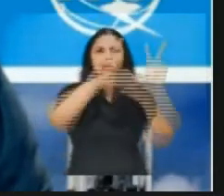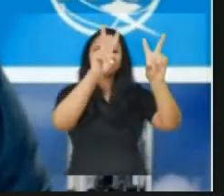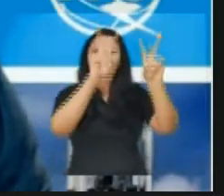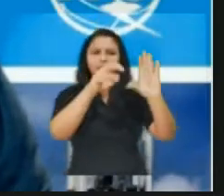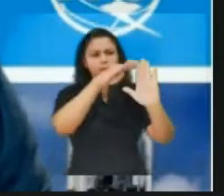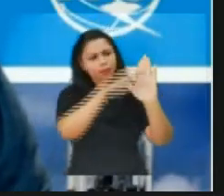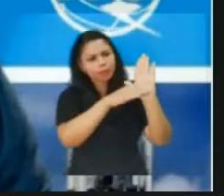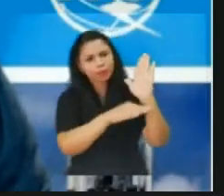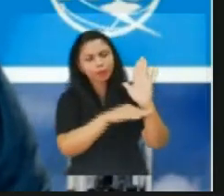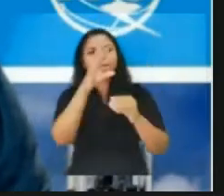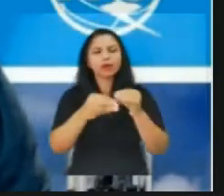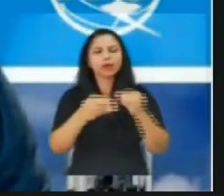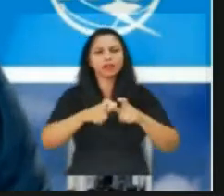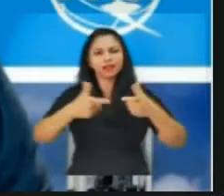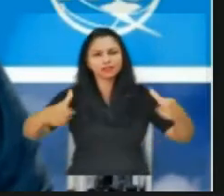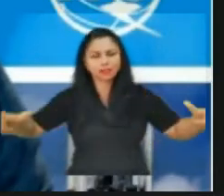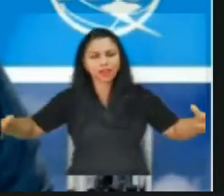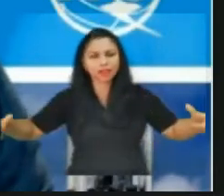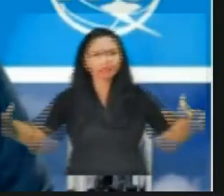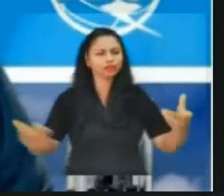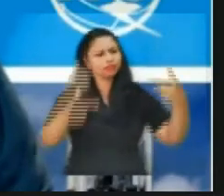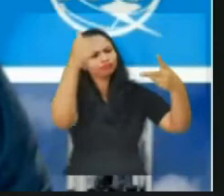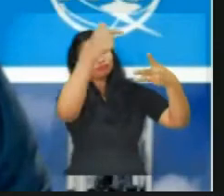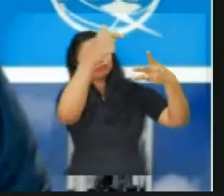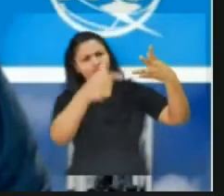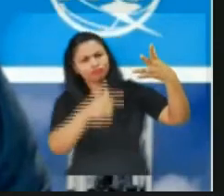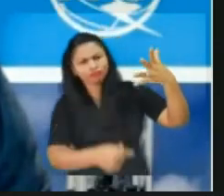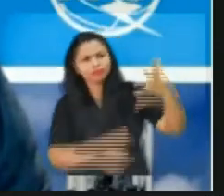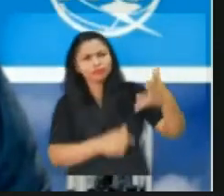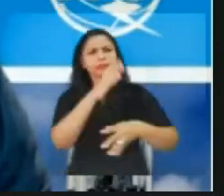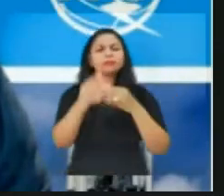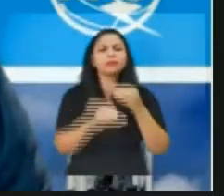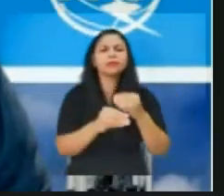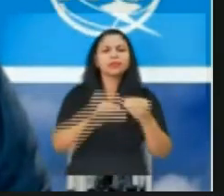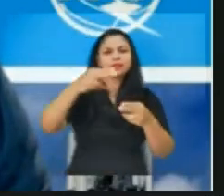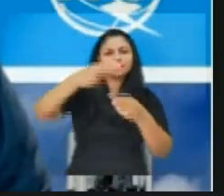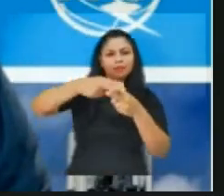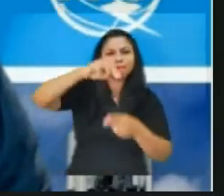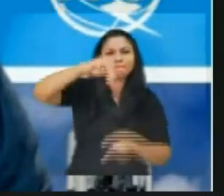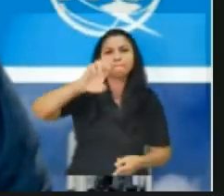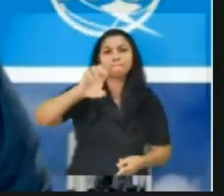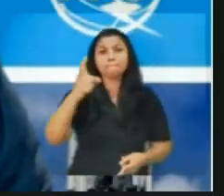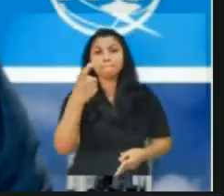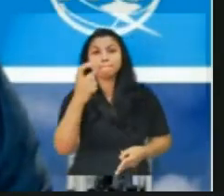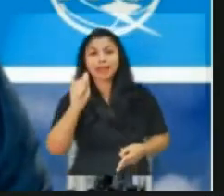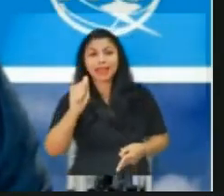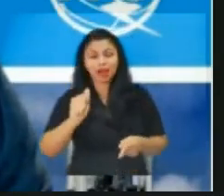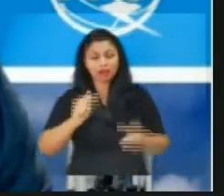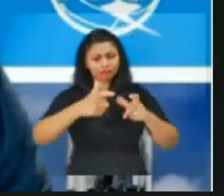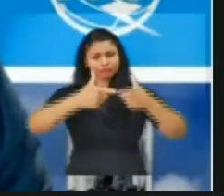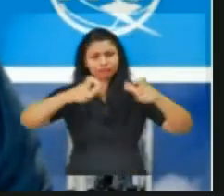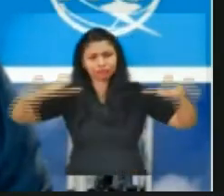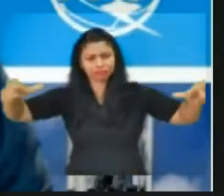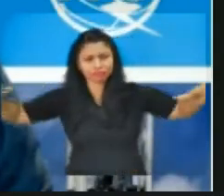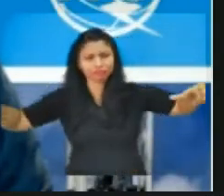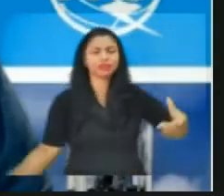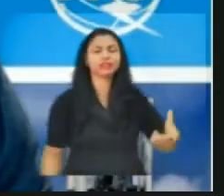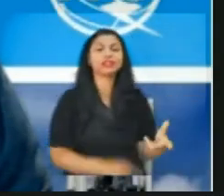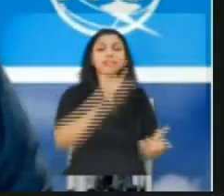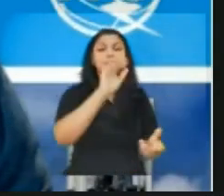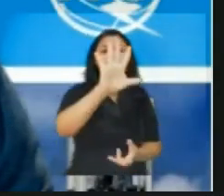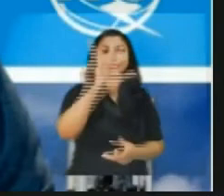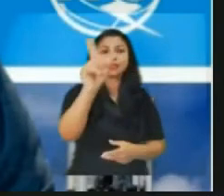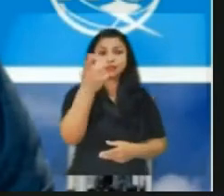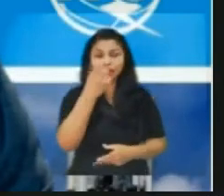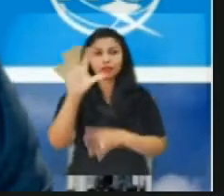the designation of the spectrum to vertical industries, the mega constellation of satellites and open network, the